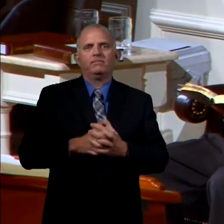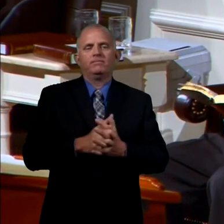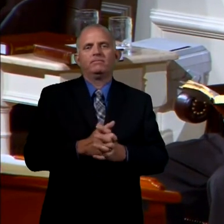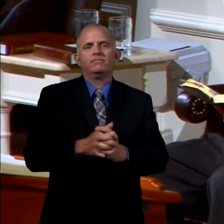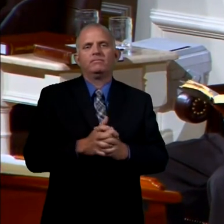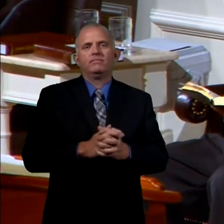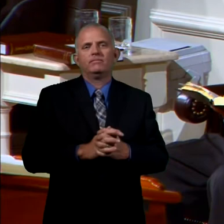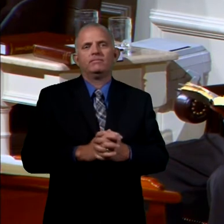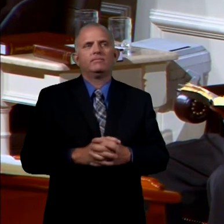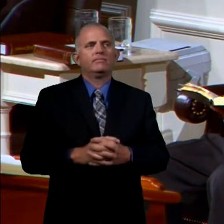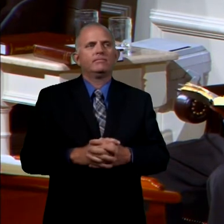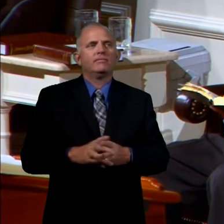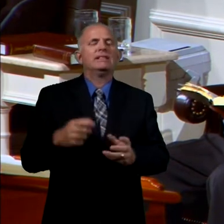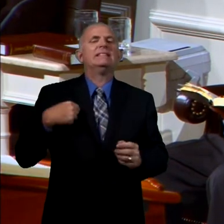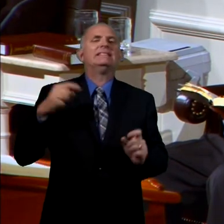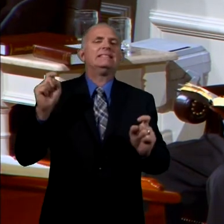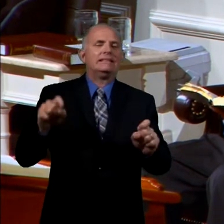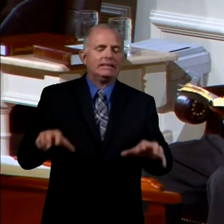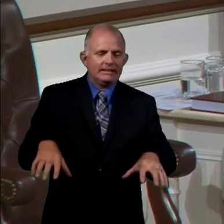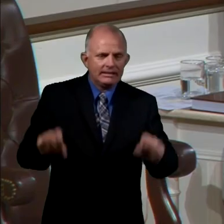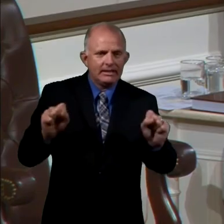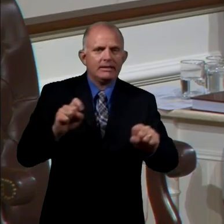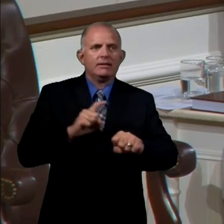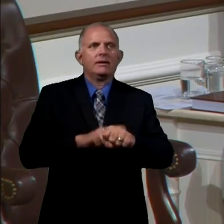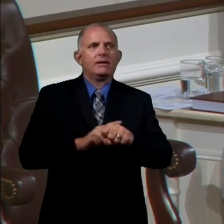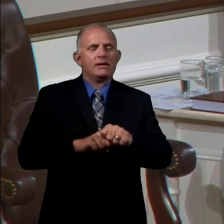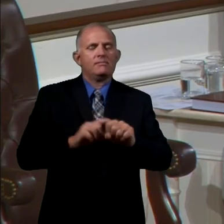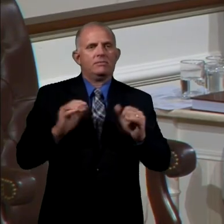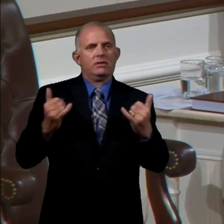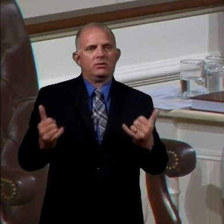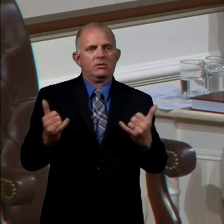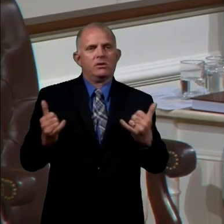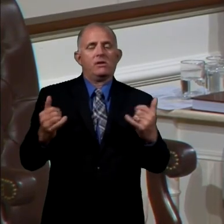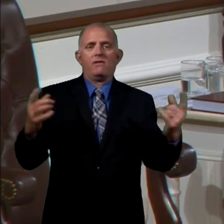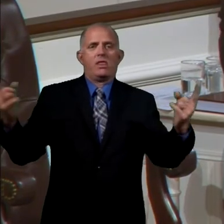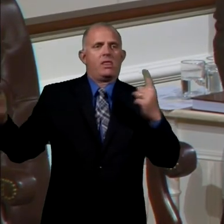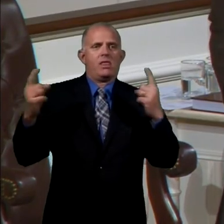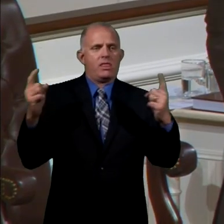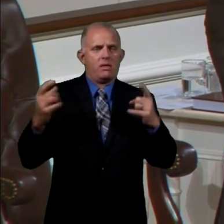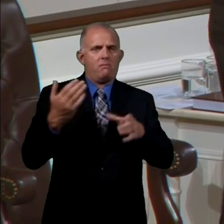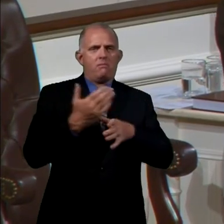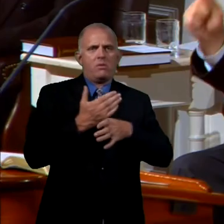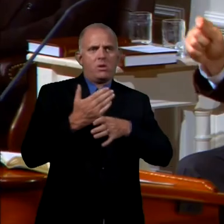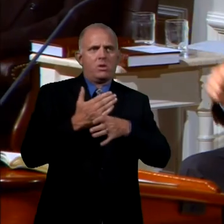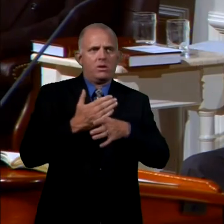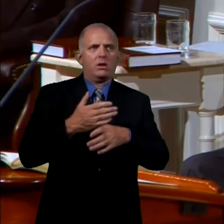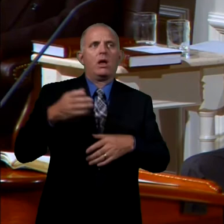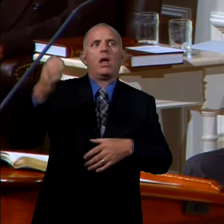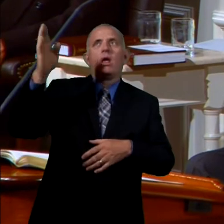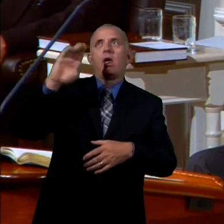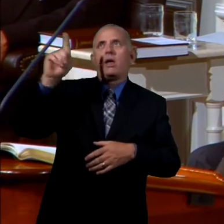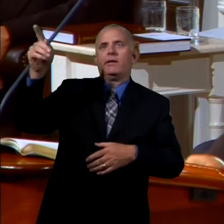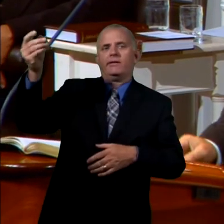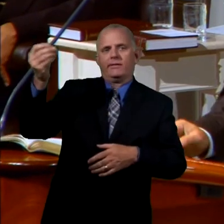to take time today for the interruptions that God puts on my path.